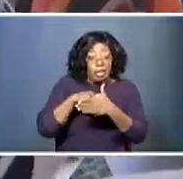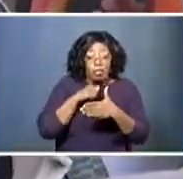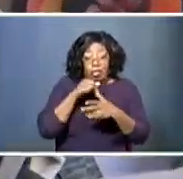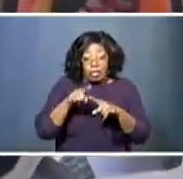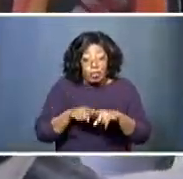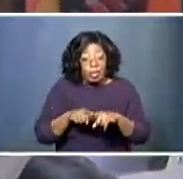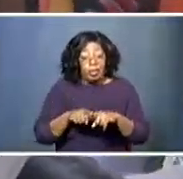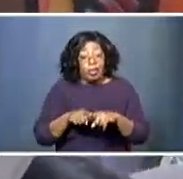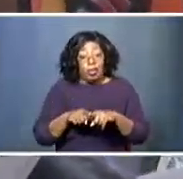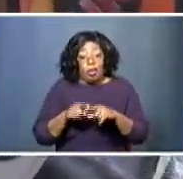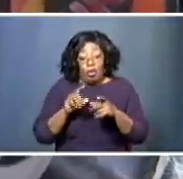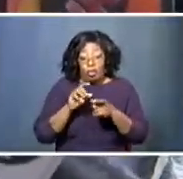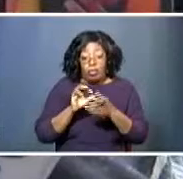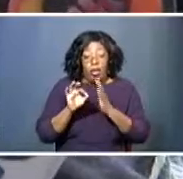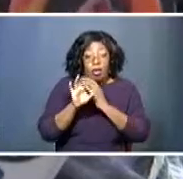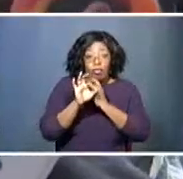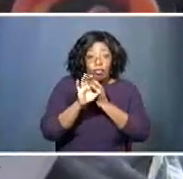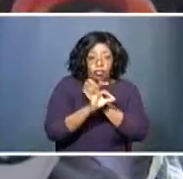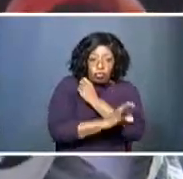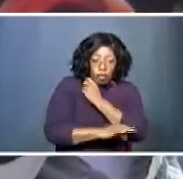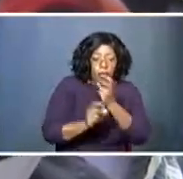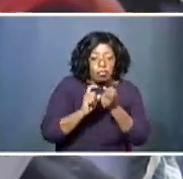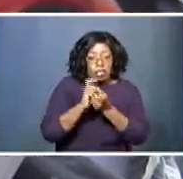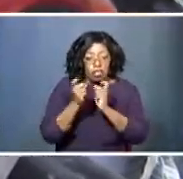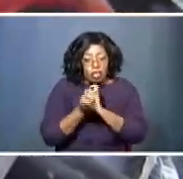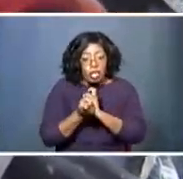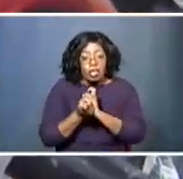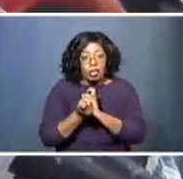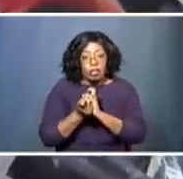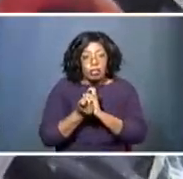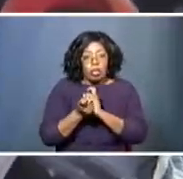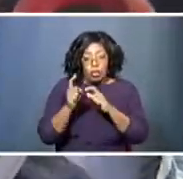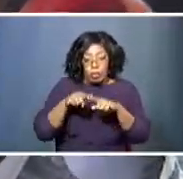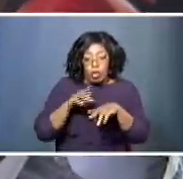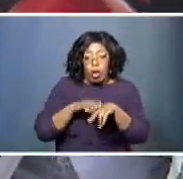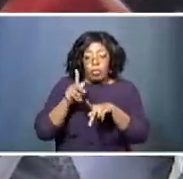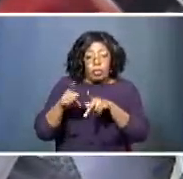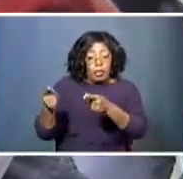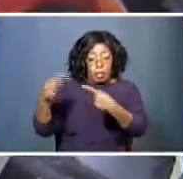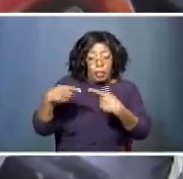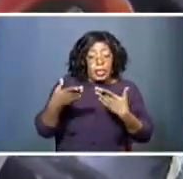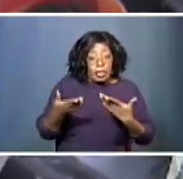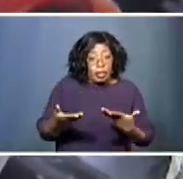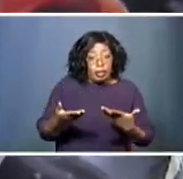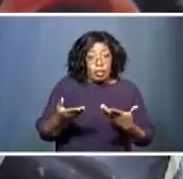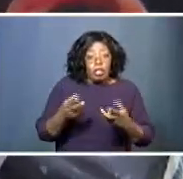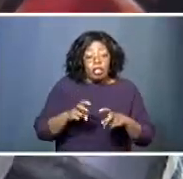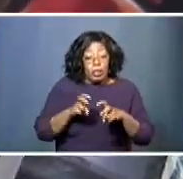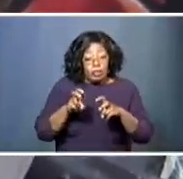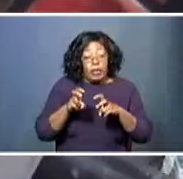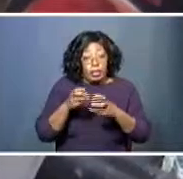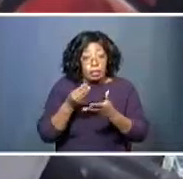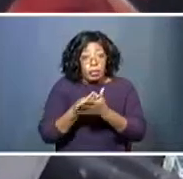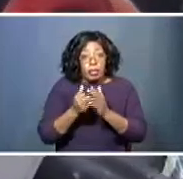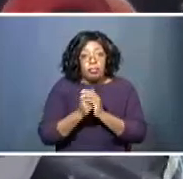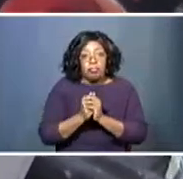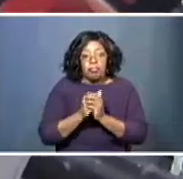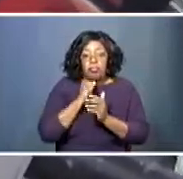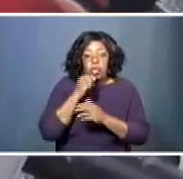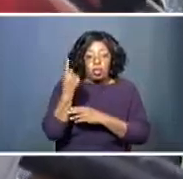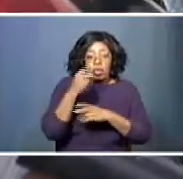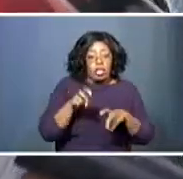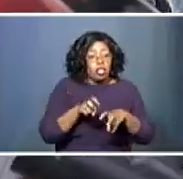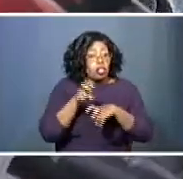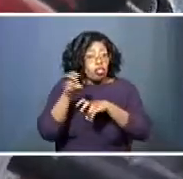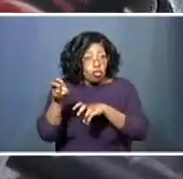we depend on people coming and investing money here. Look at it not only as a trip to Dubai, one country.